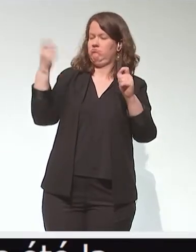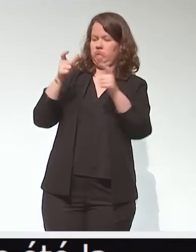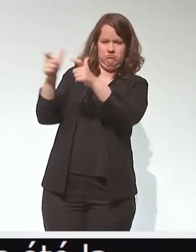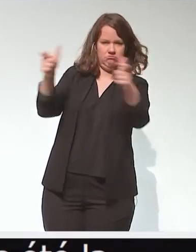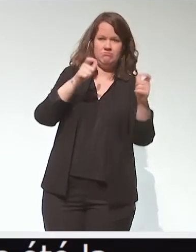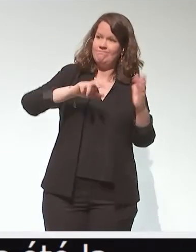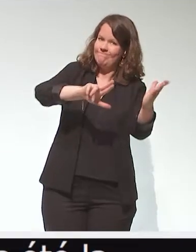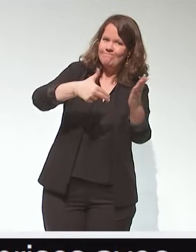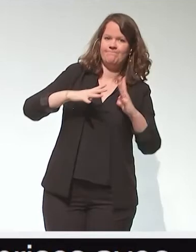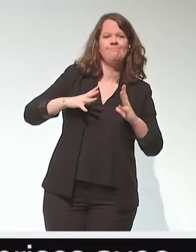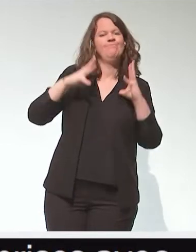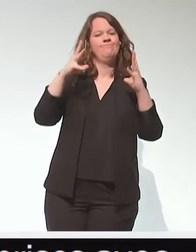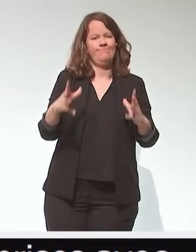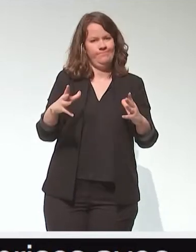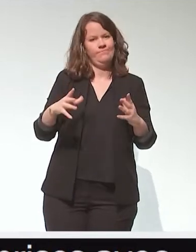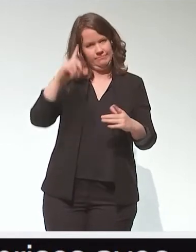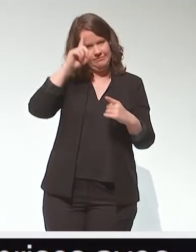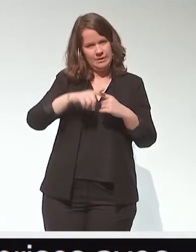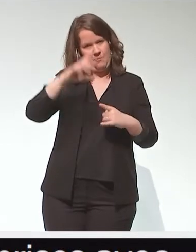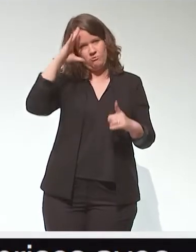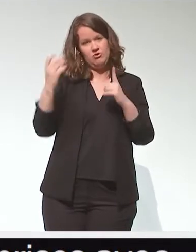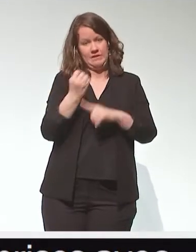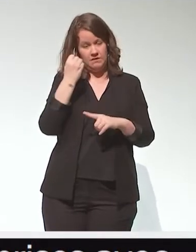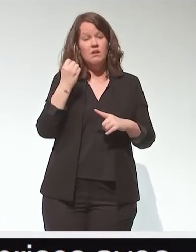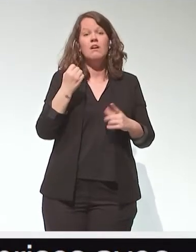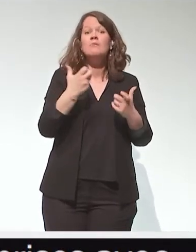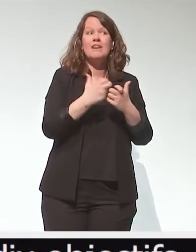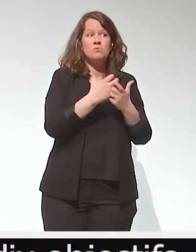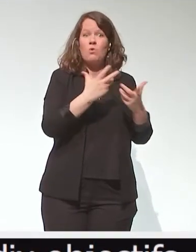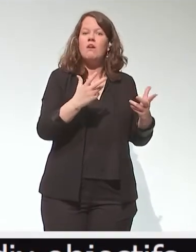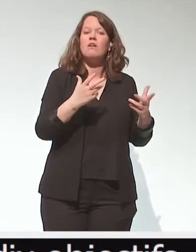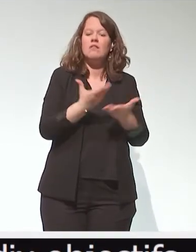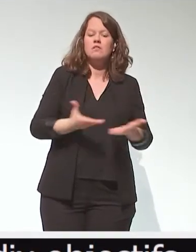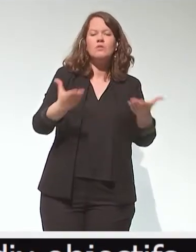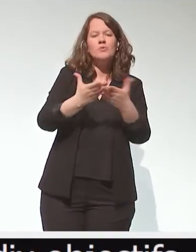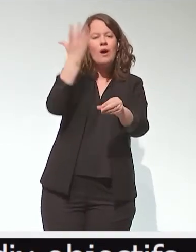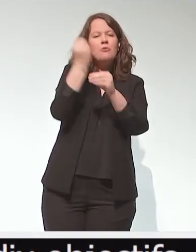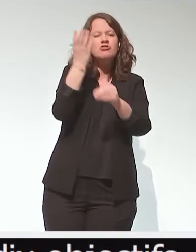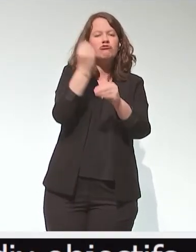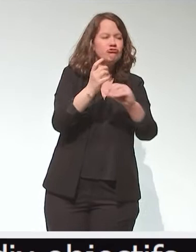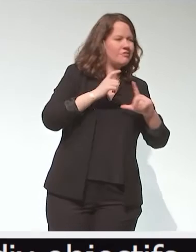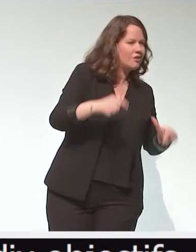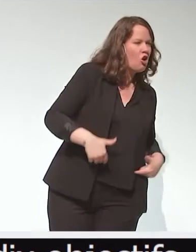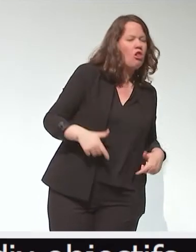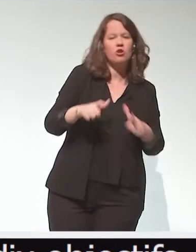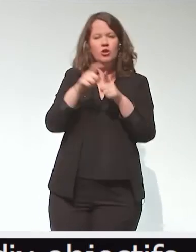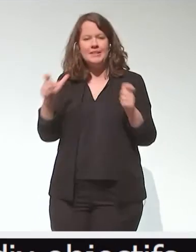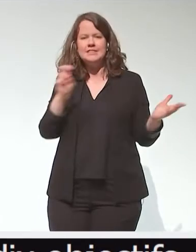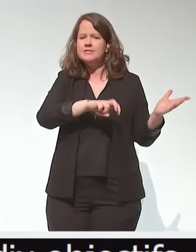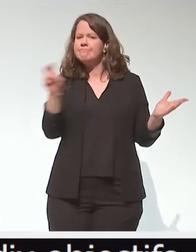they undertook to achieve 10 key objectives, including apprenticeship. We haven't talked about apprenticeship, but it's a